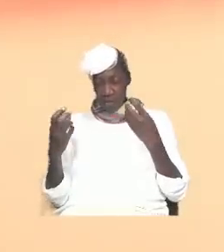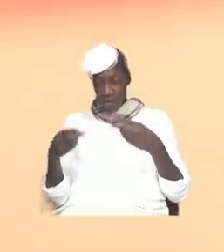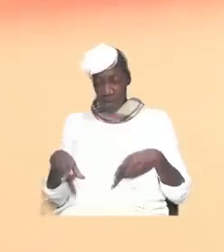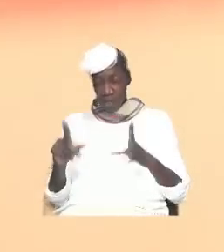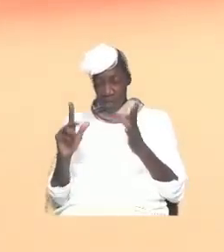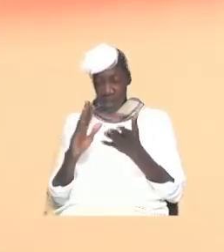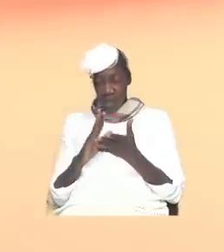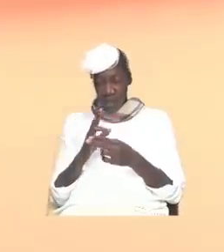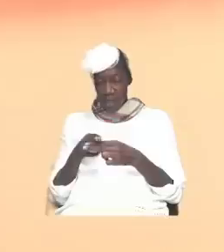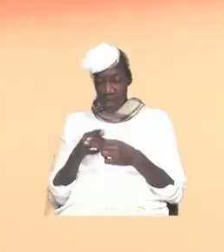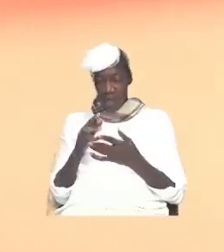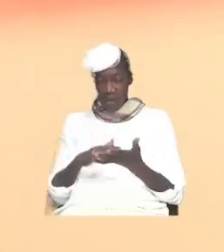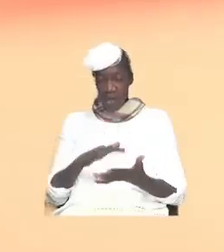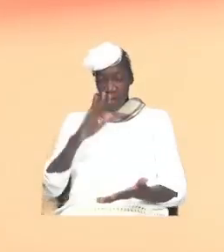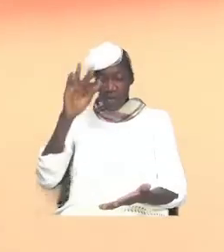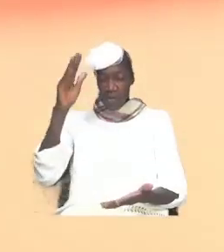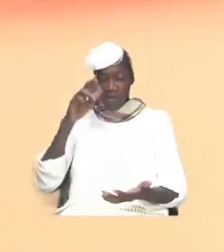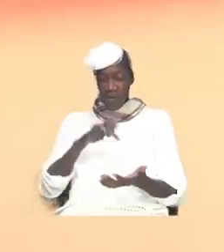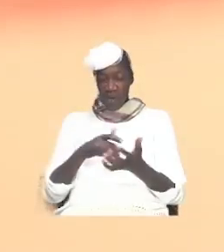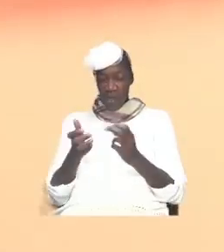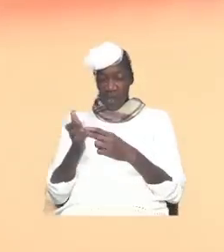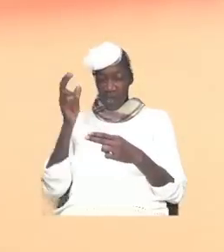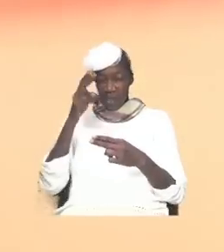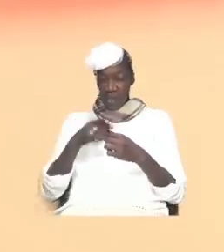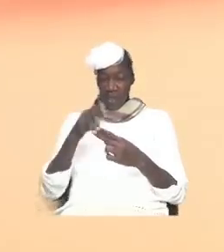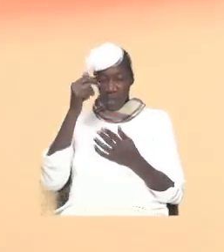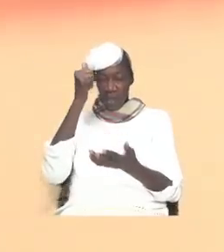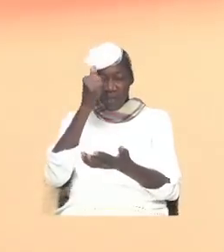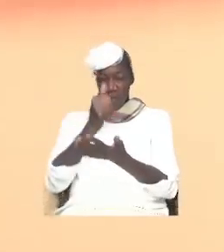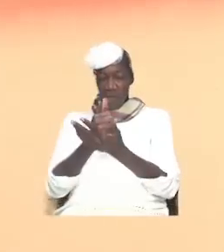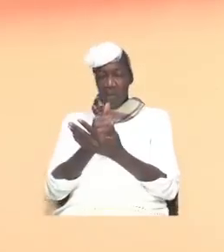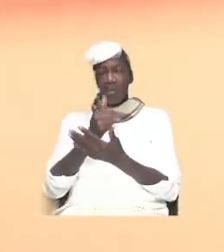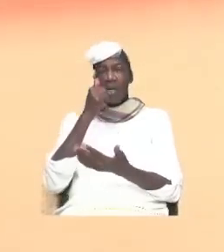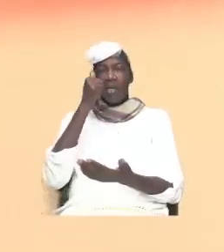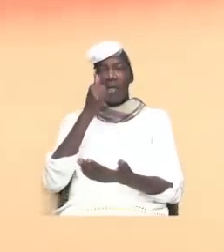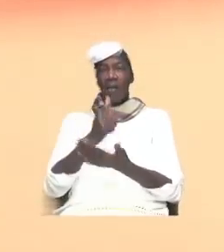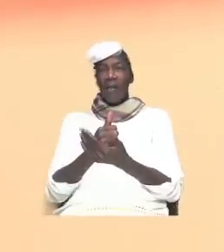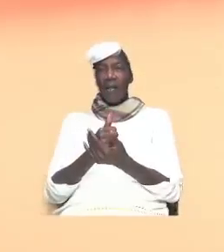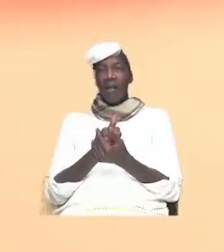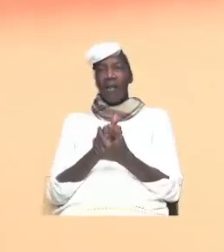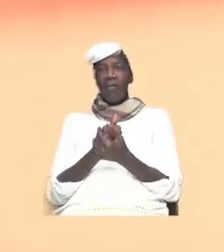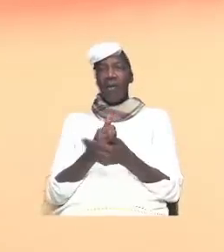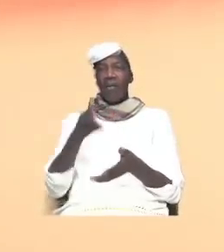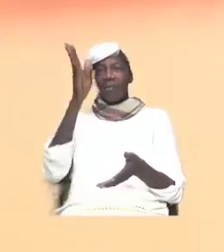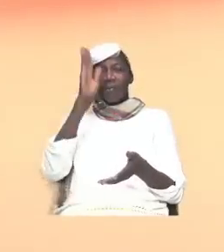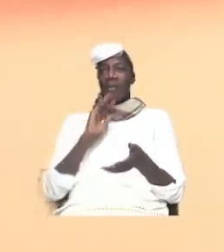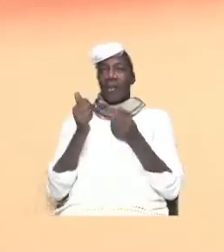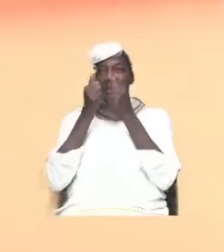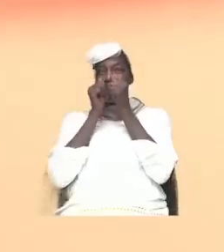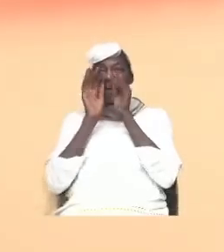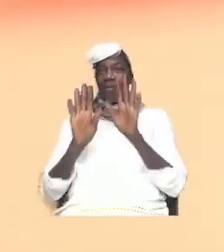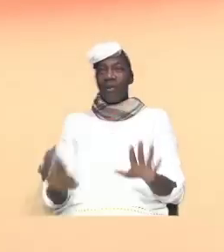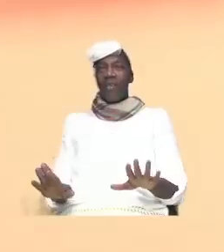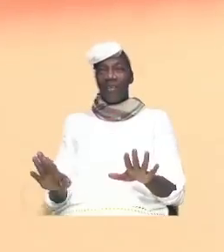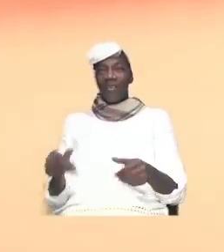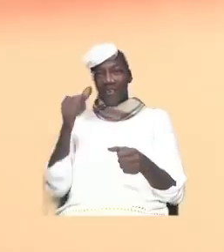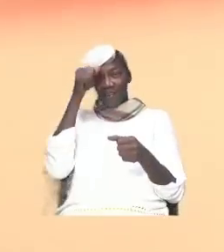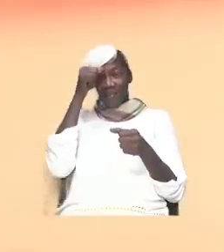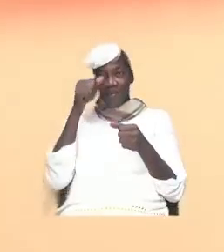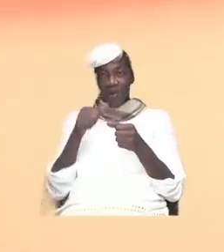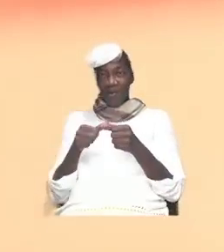be glorified. In Jesus' name, amen. Amen. Praise God. God bless you, saints of God. And